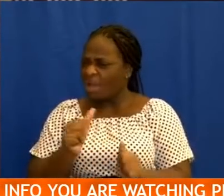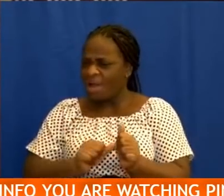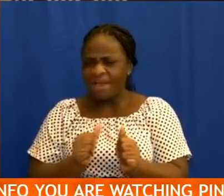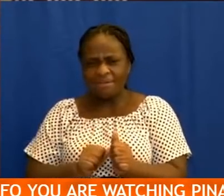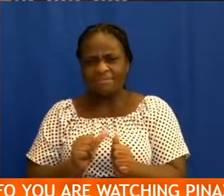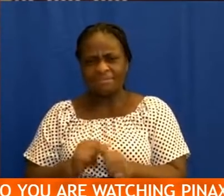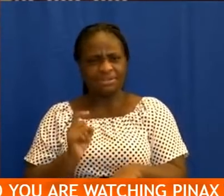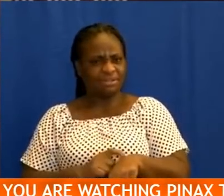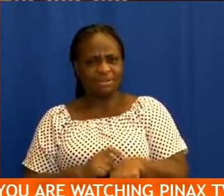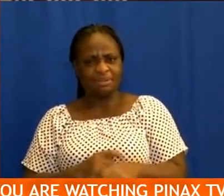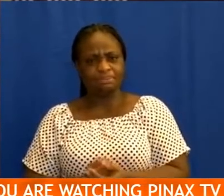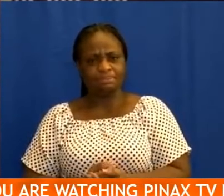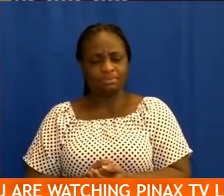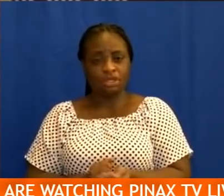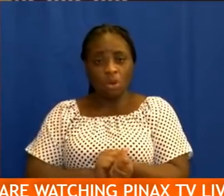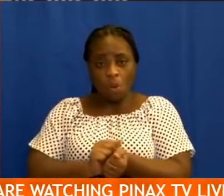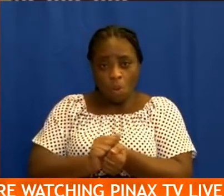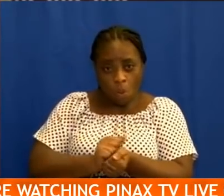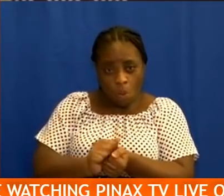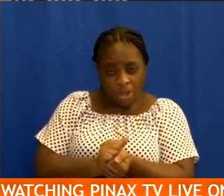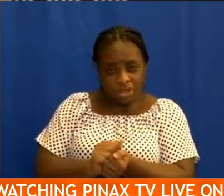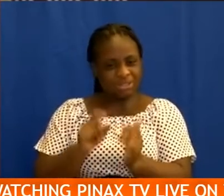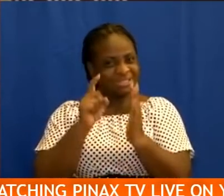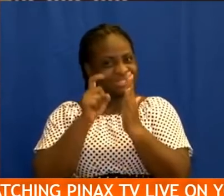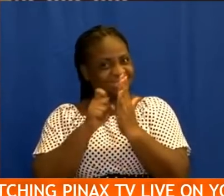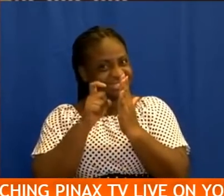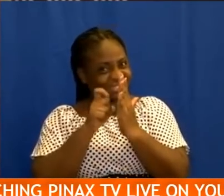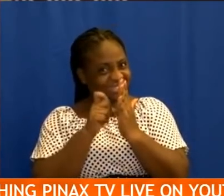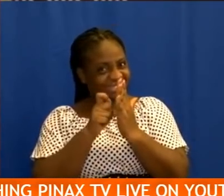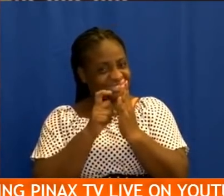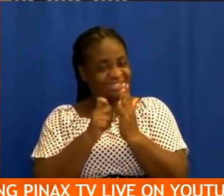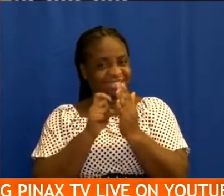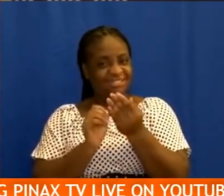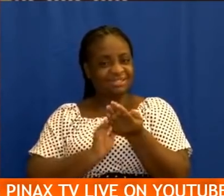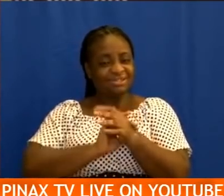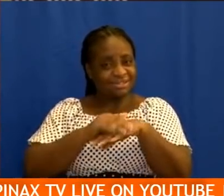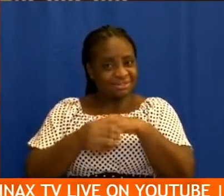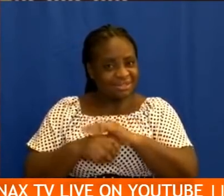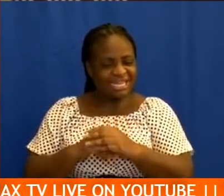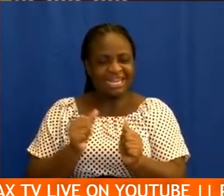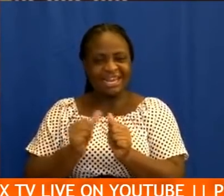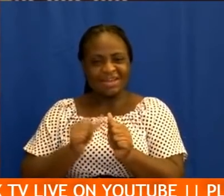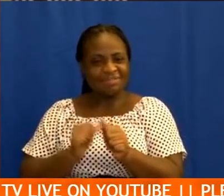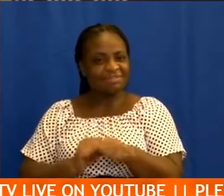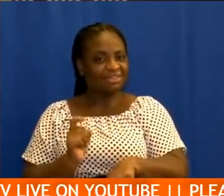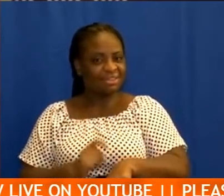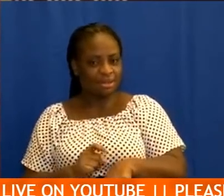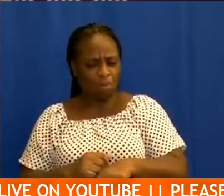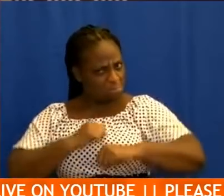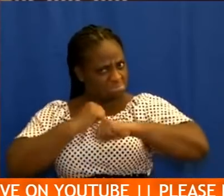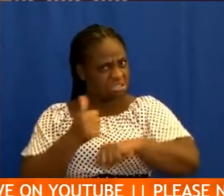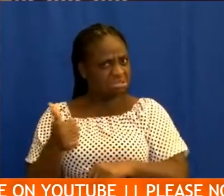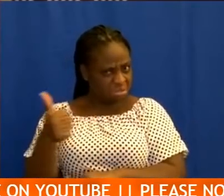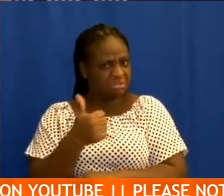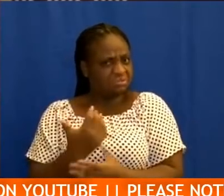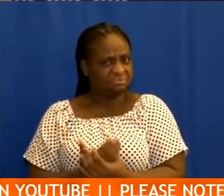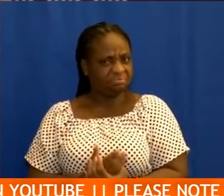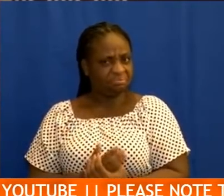at all times. Wash and sanitize your hands regularly. Protect